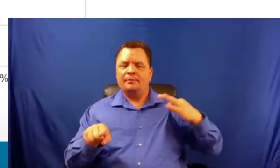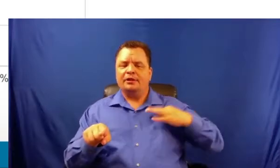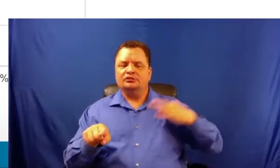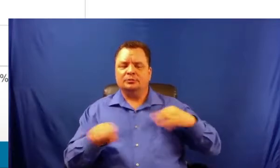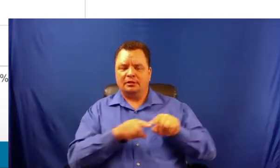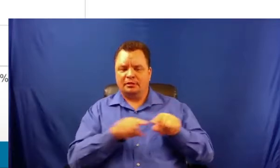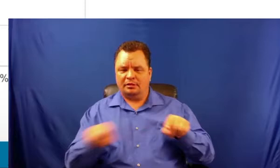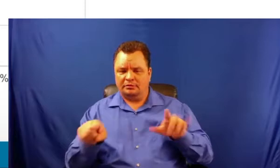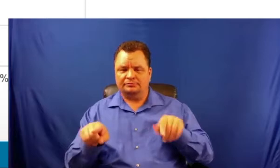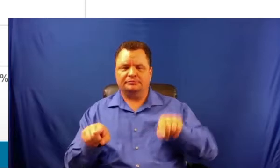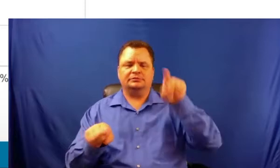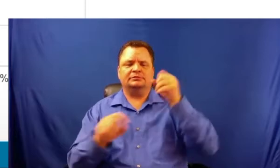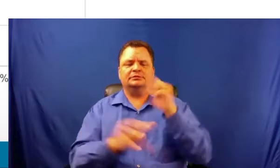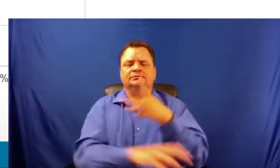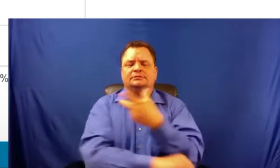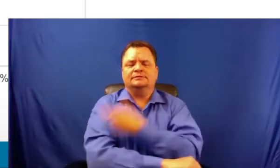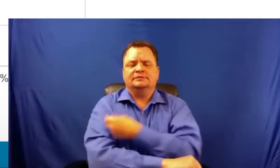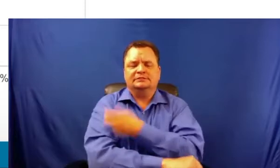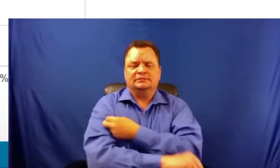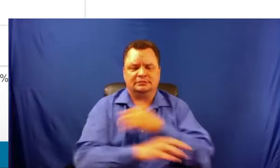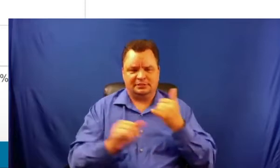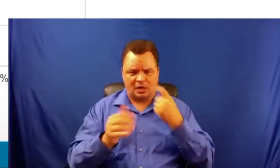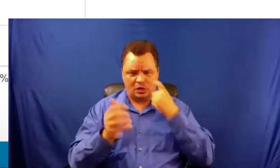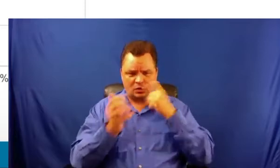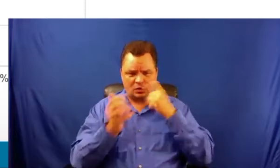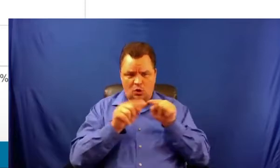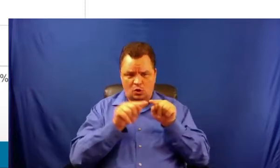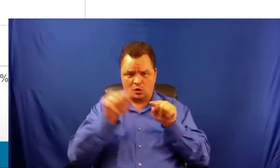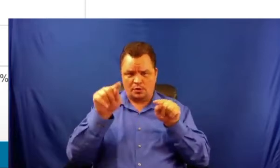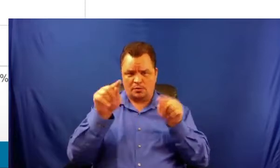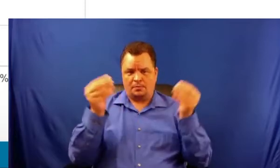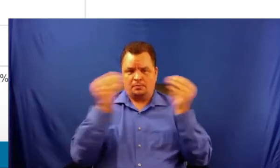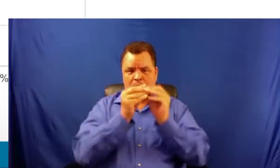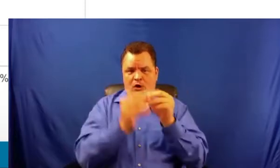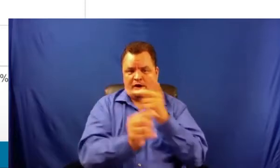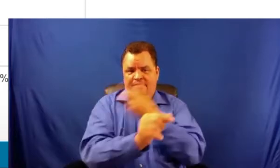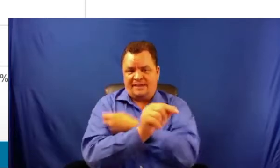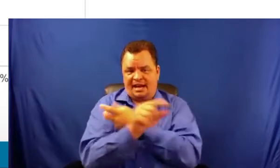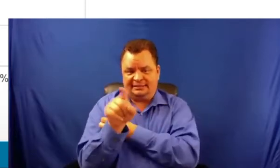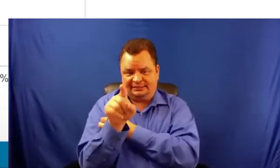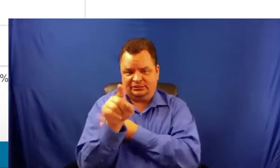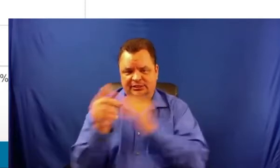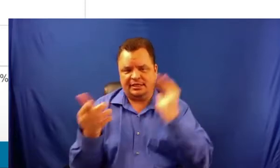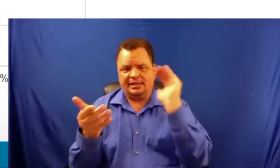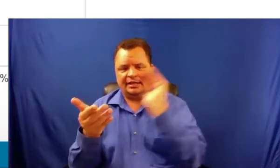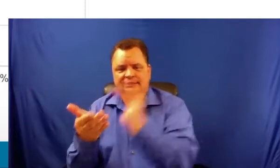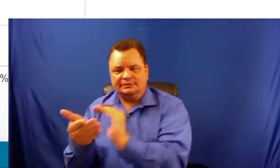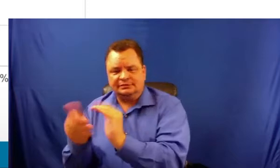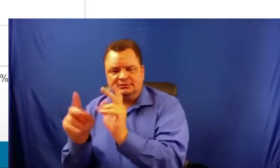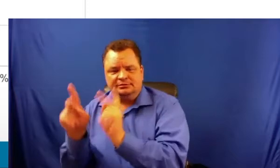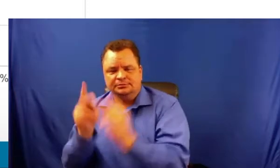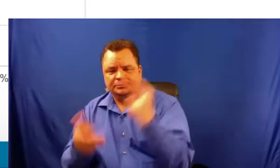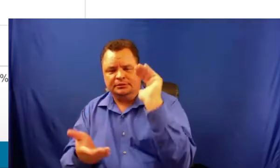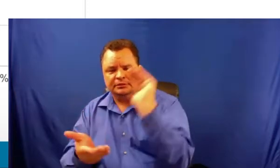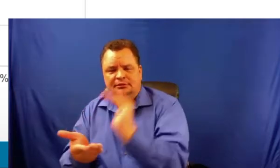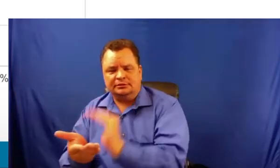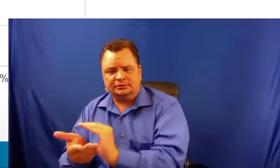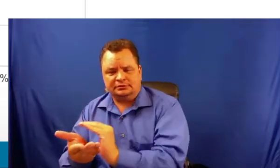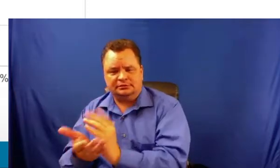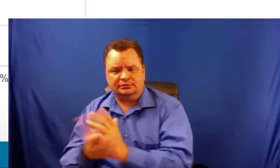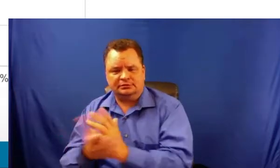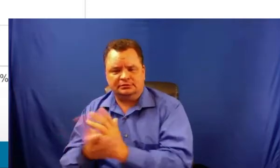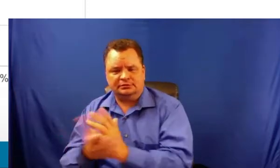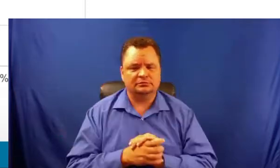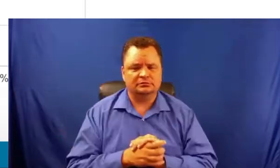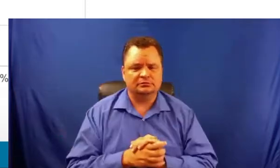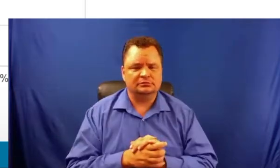That is, the more vaccinated you are, the lower your incidence generally is going to be, although it's, again, multifactorial. And now if we can move to the next